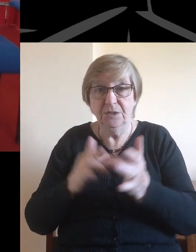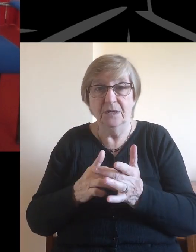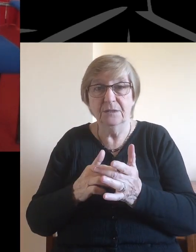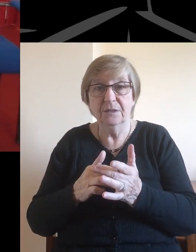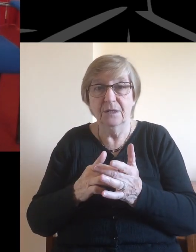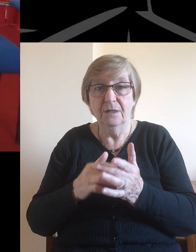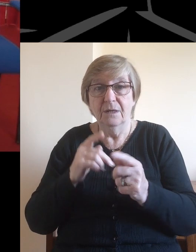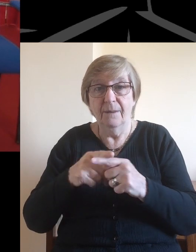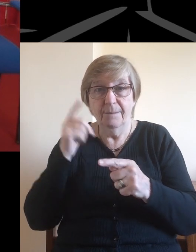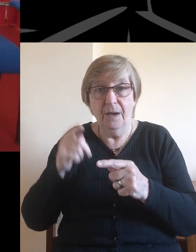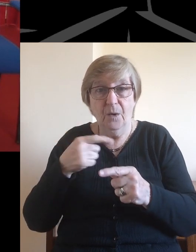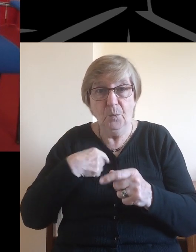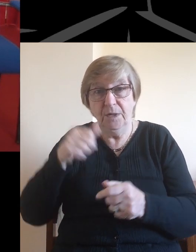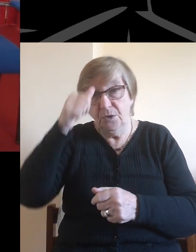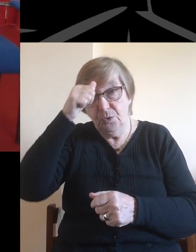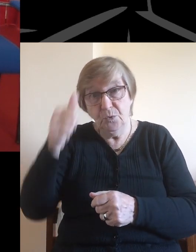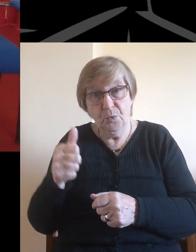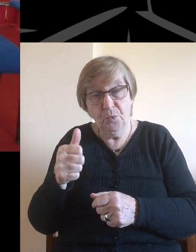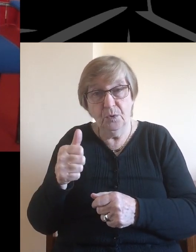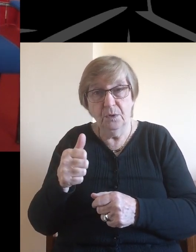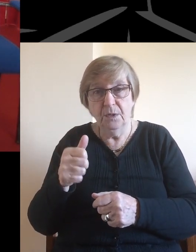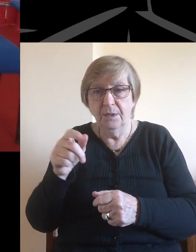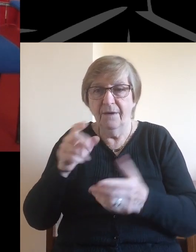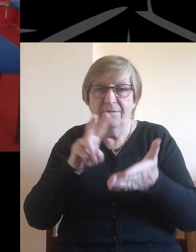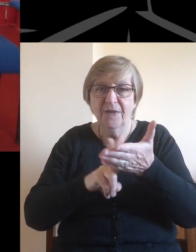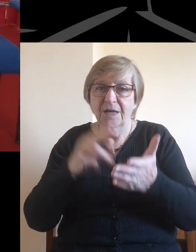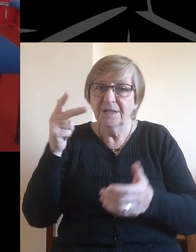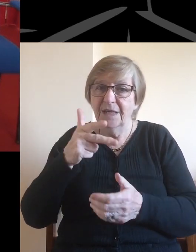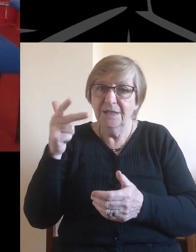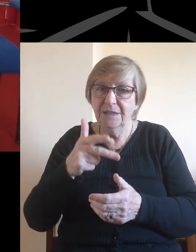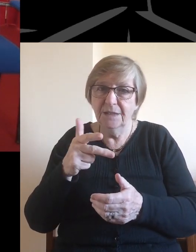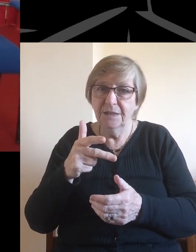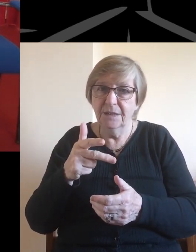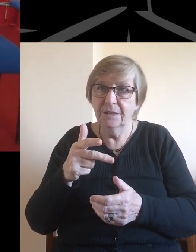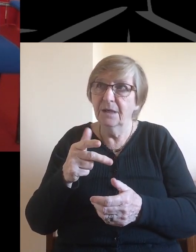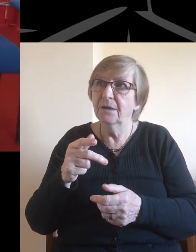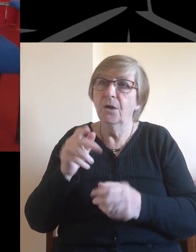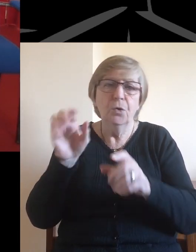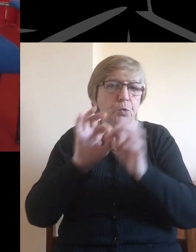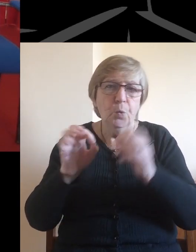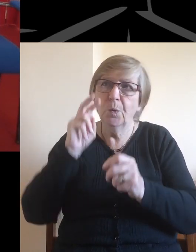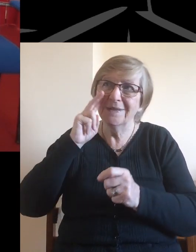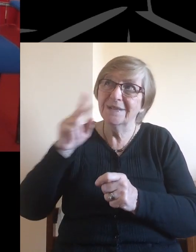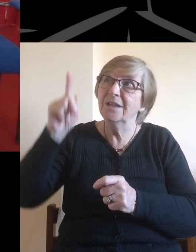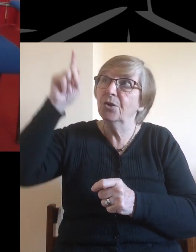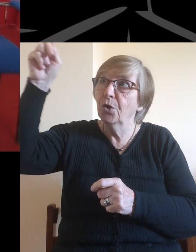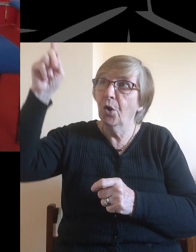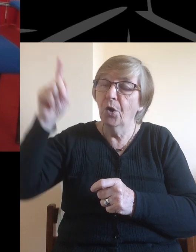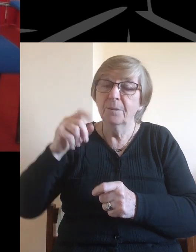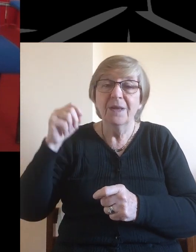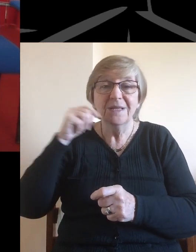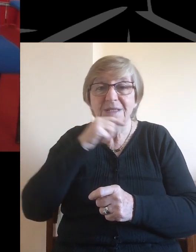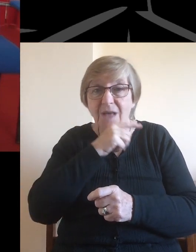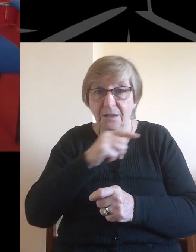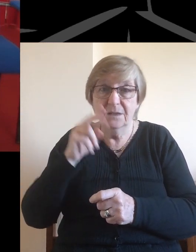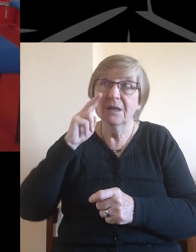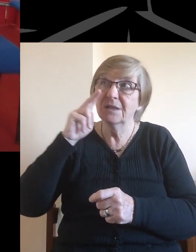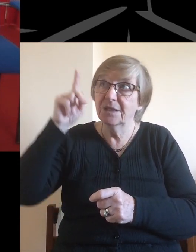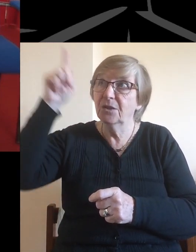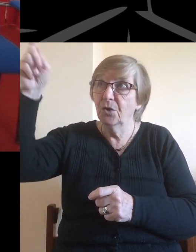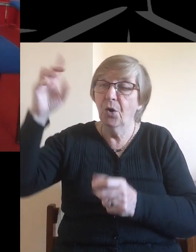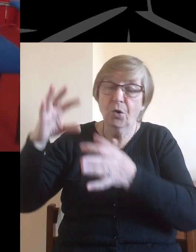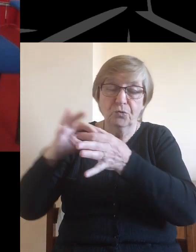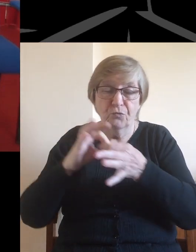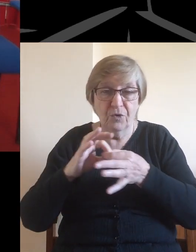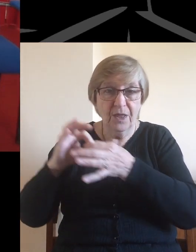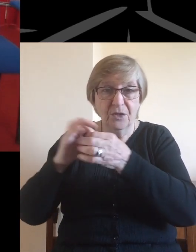because, verse 18, no one has ever seen God but the one and only Son who is himself God and is in the closest